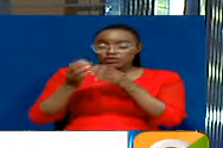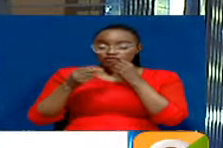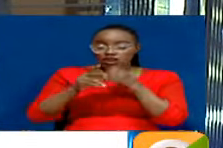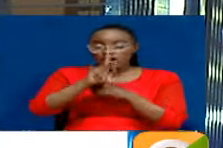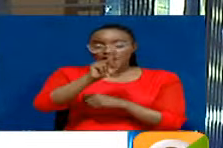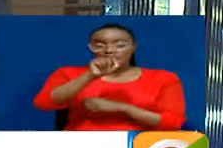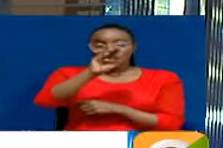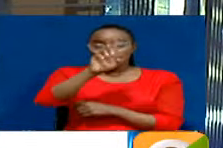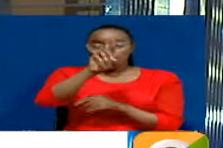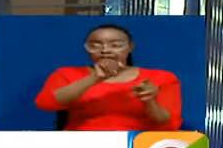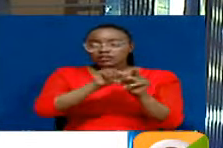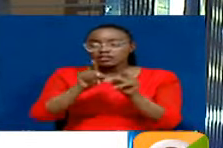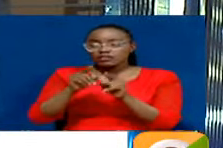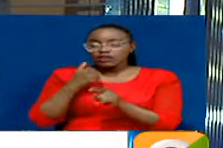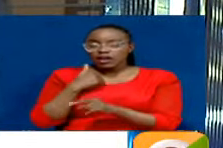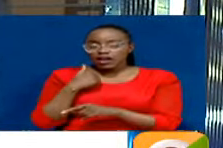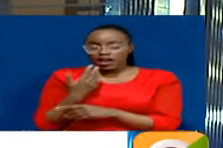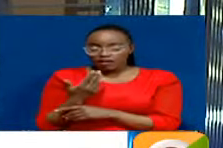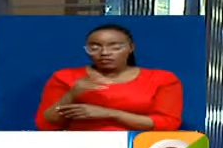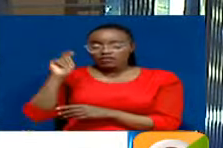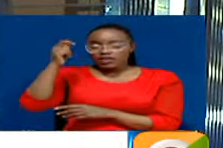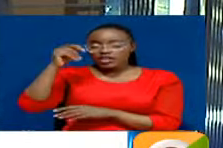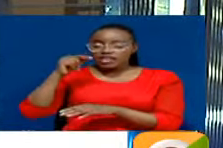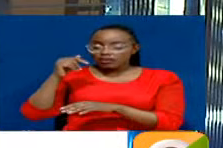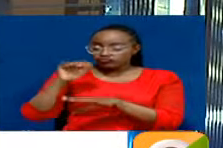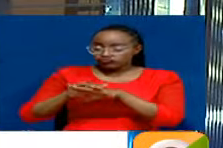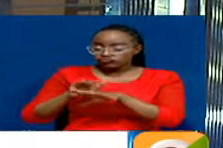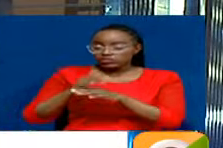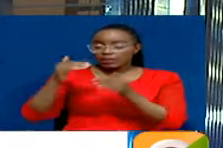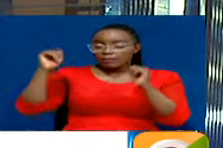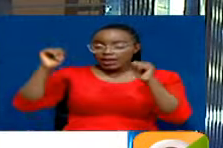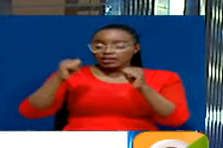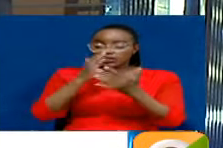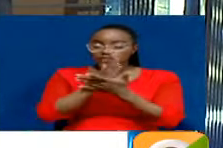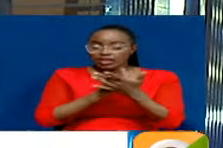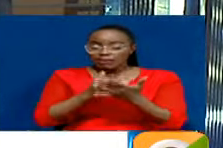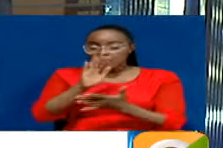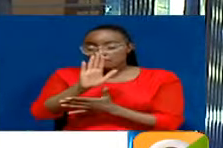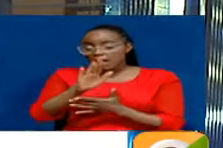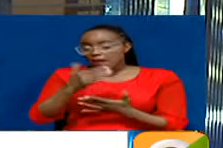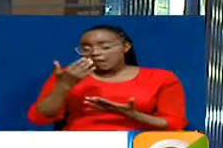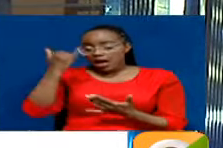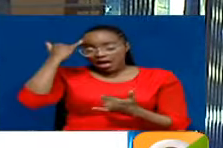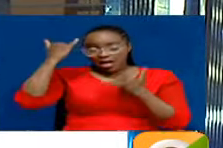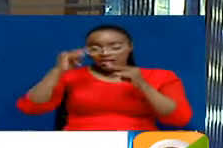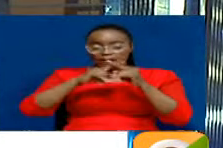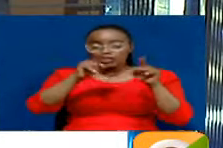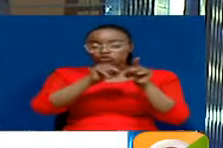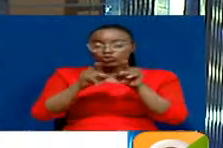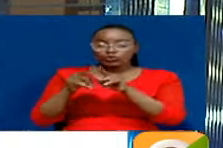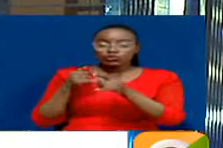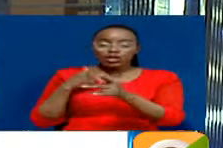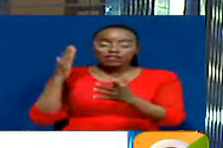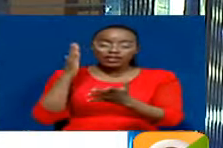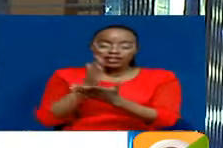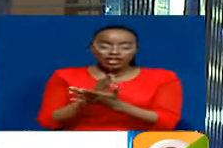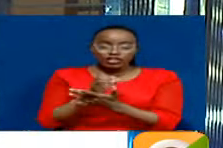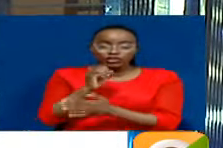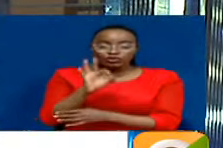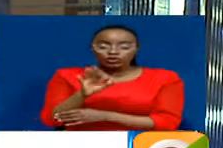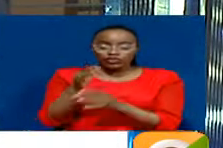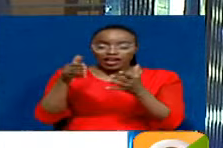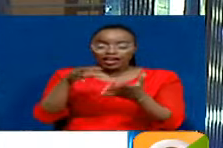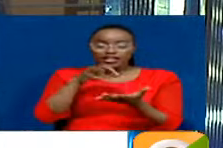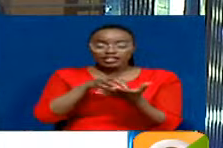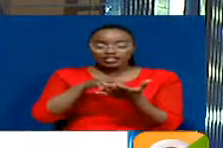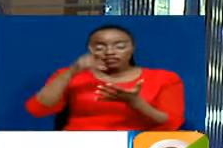Kabando sharing what would be a utopian Kenya. And I know many of you probably agree with some of his sentiments, but there's also the reality of the